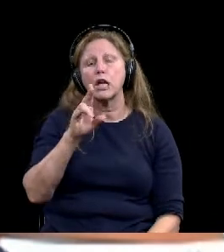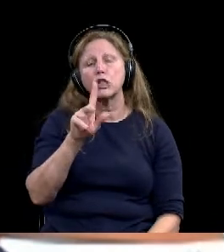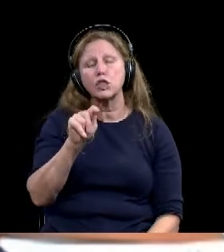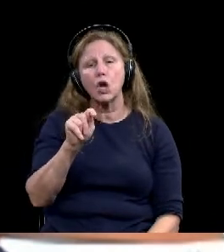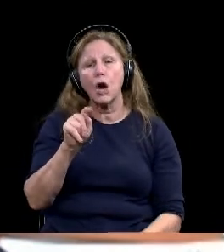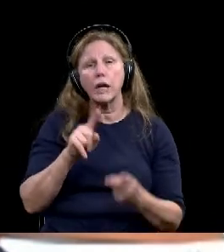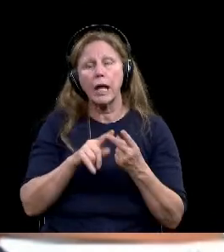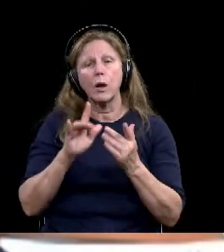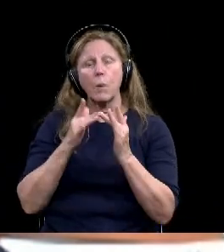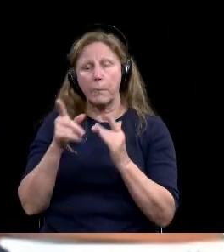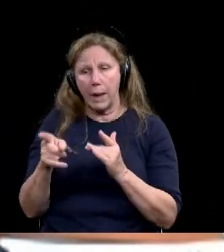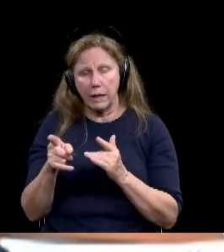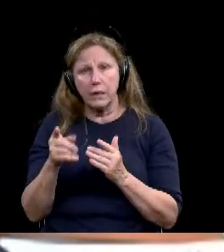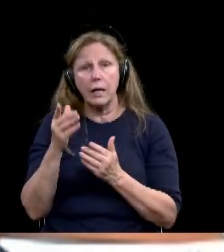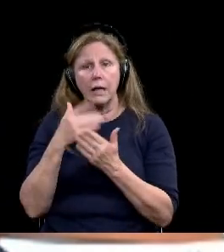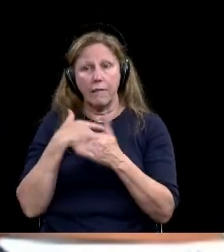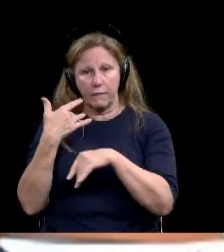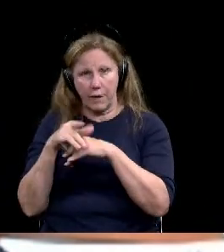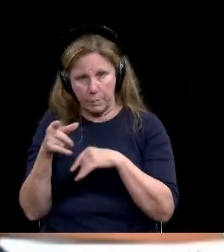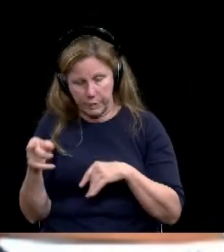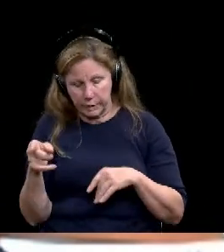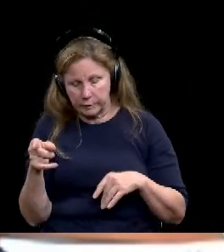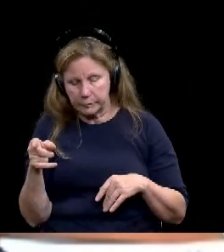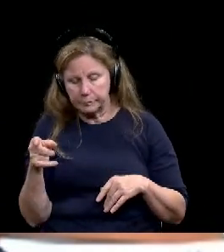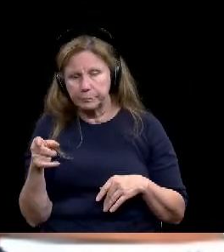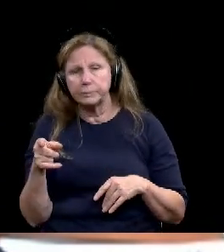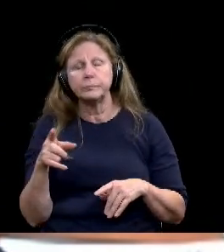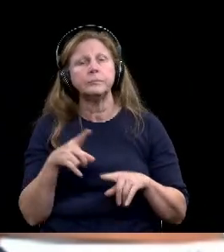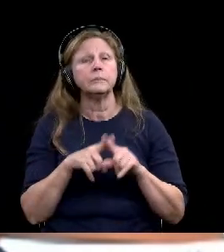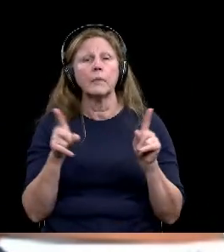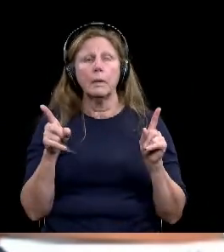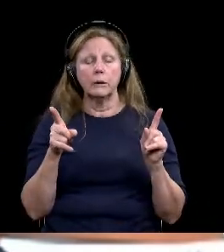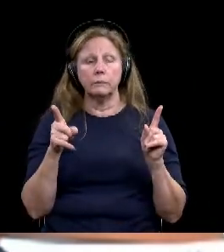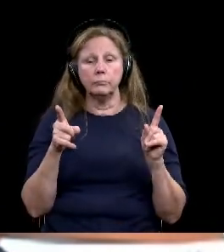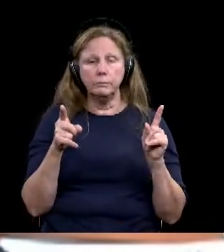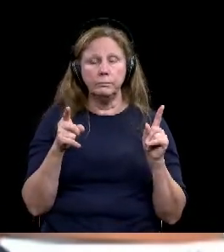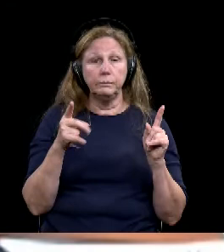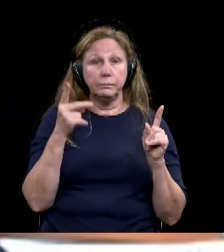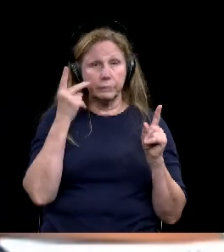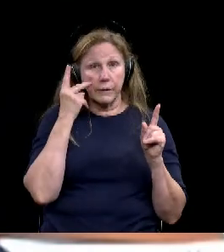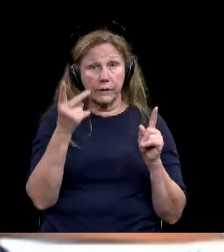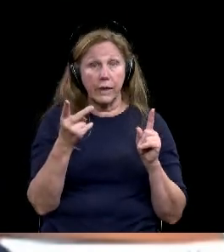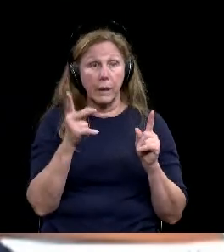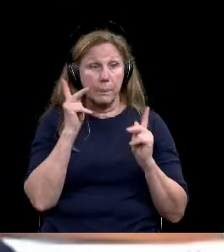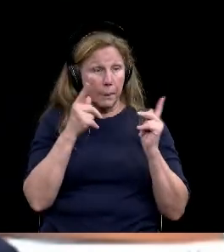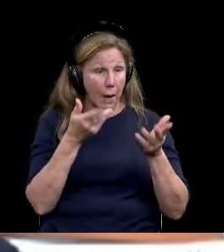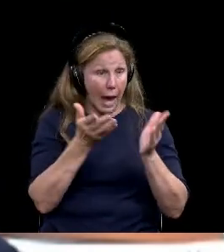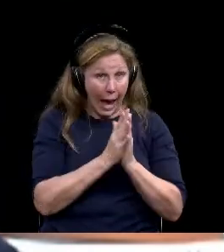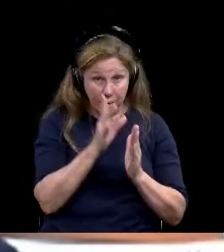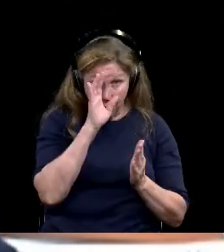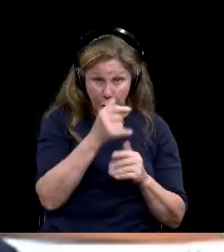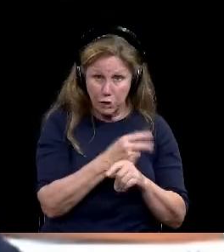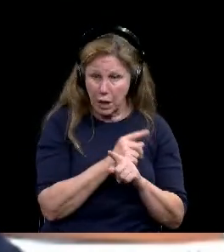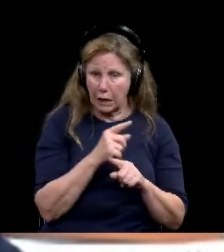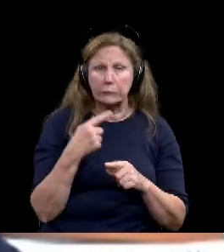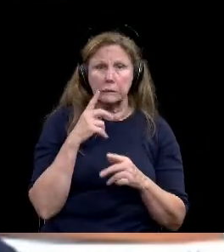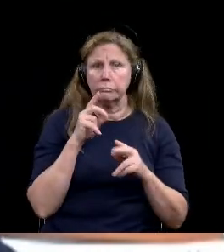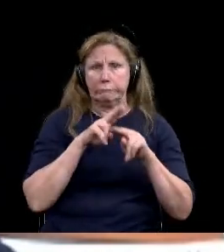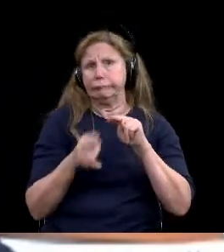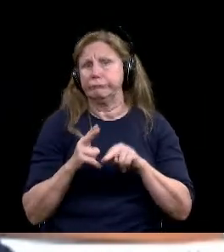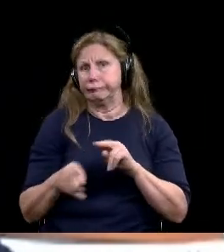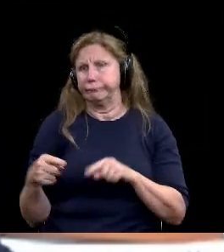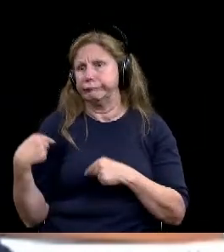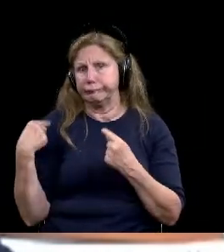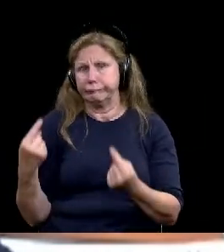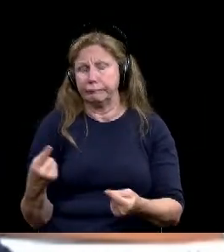the recent past. We have more availability than the community is seeking vaccination. We encourage community